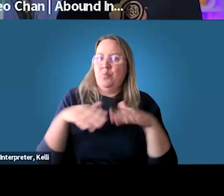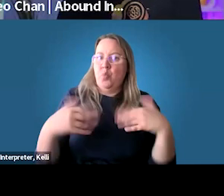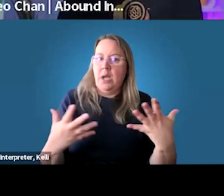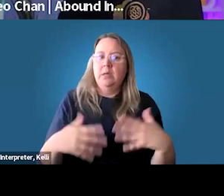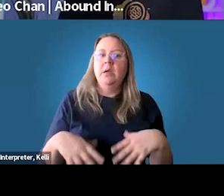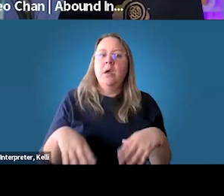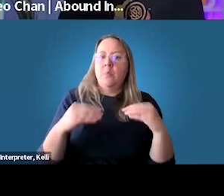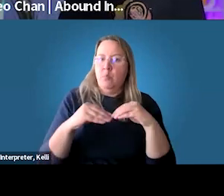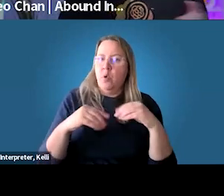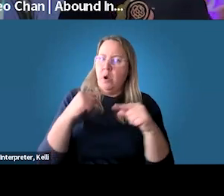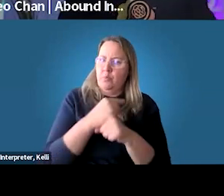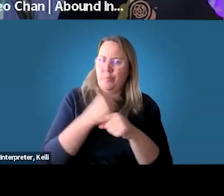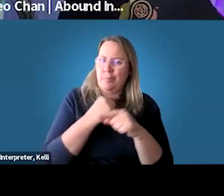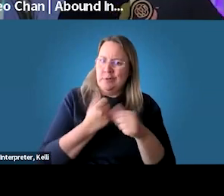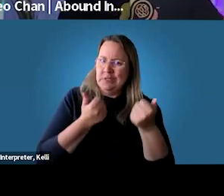constructive suggestions,